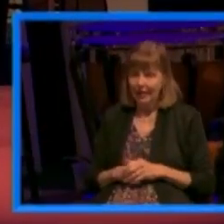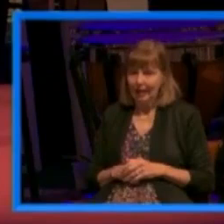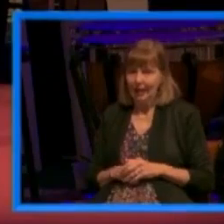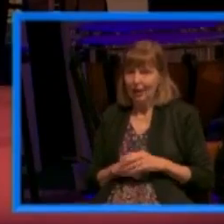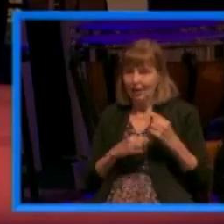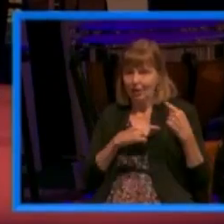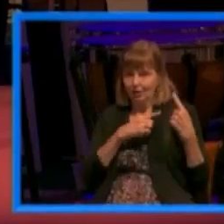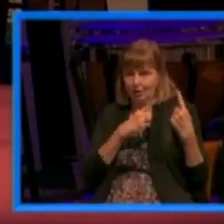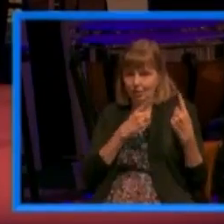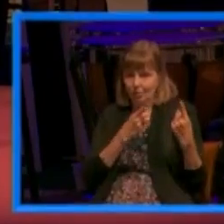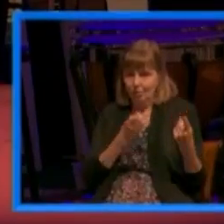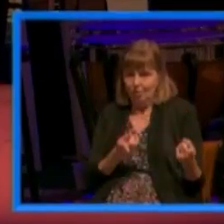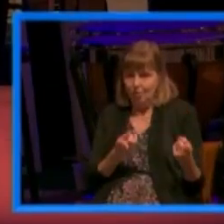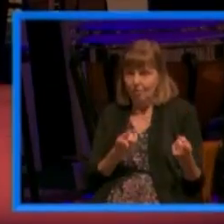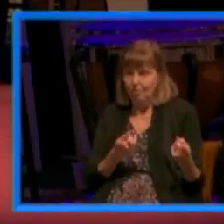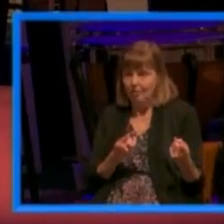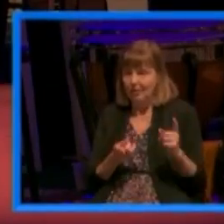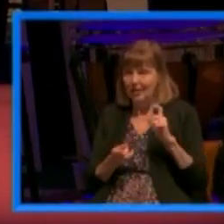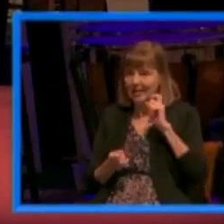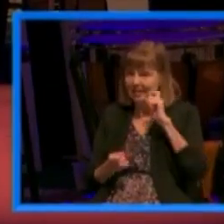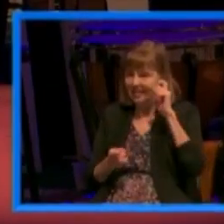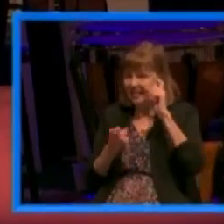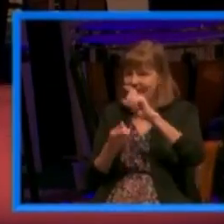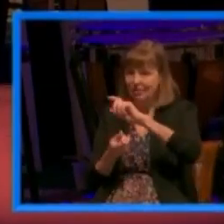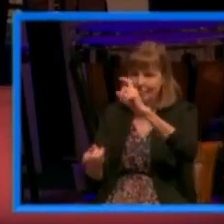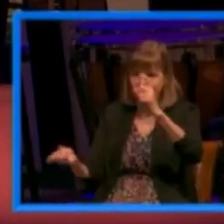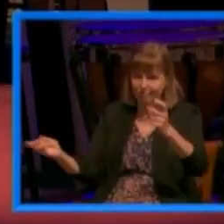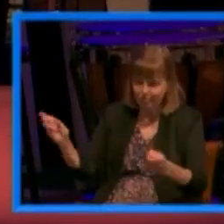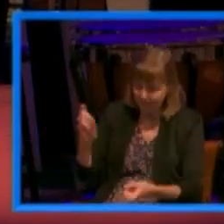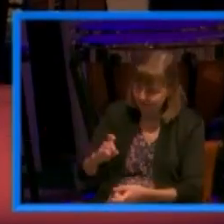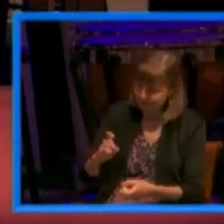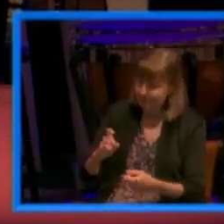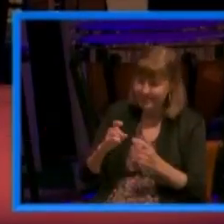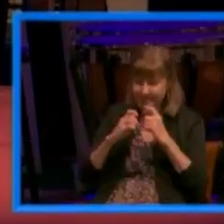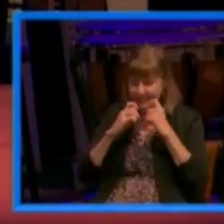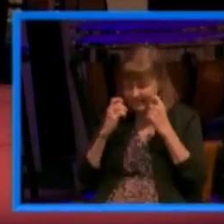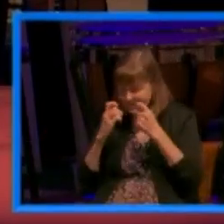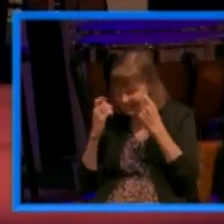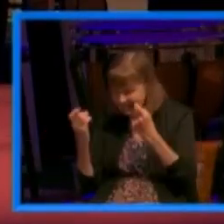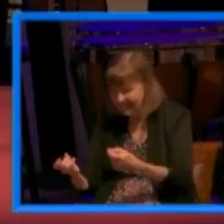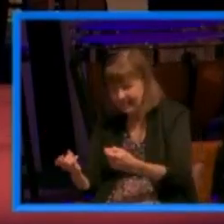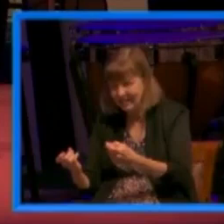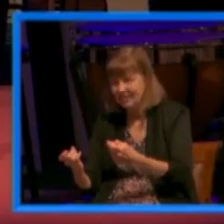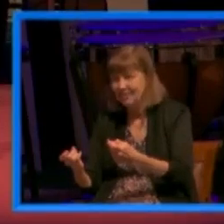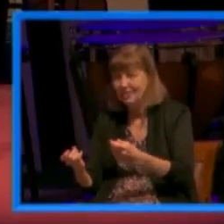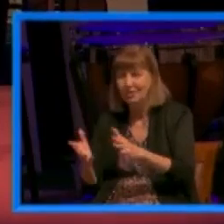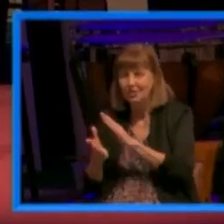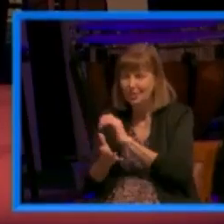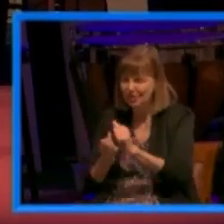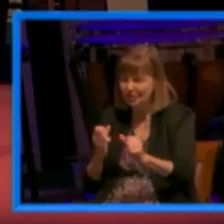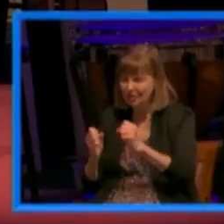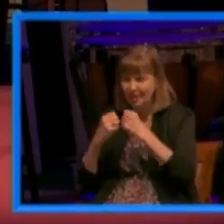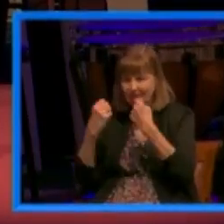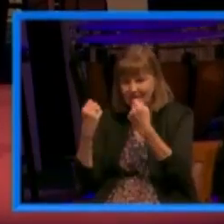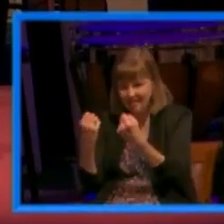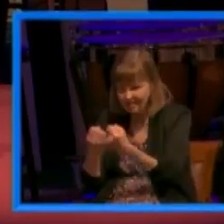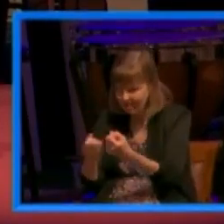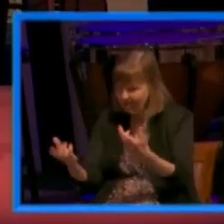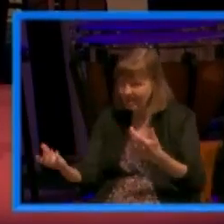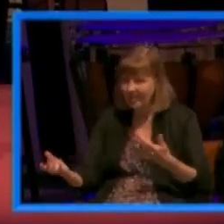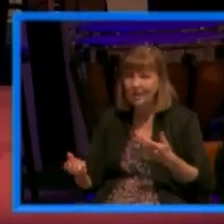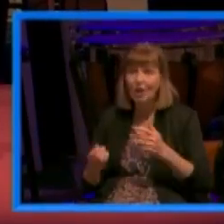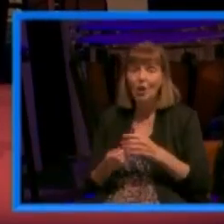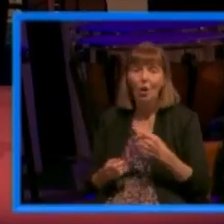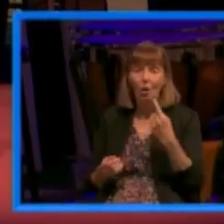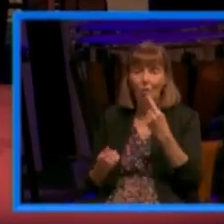demonic, it is from the pits of hell, and it is ruining our society and our children and everything in between. But one of the things that you will notice